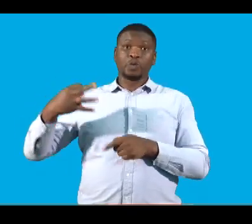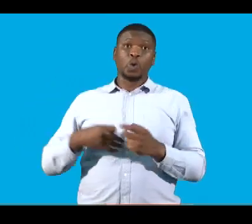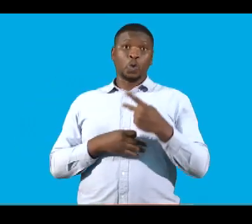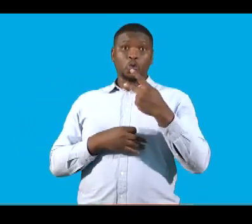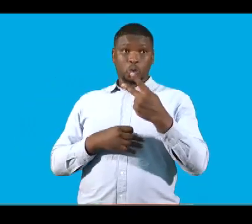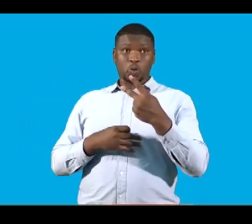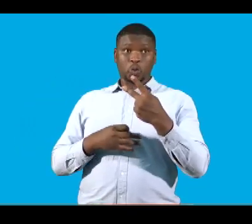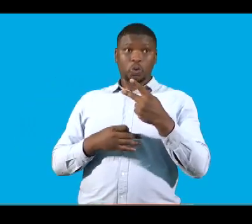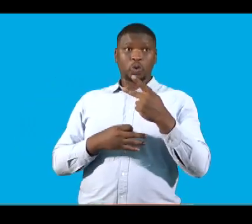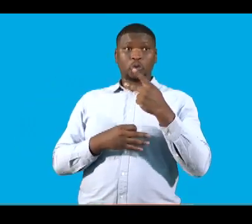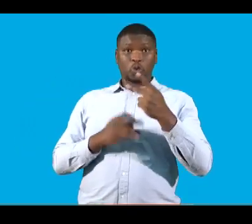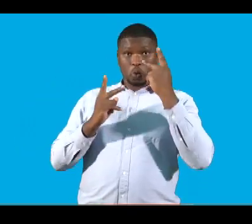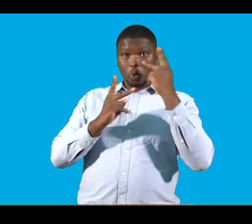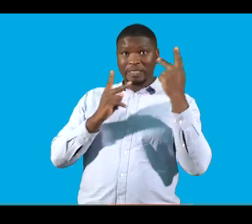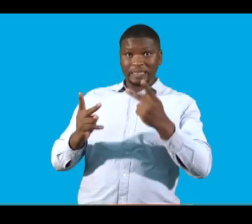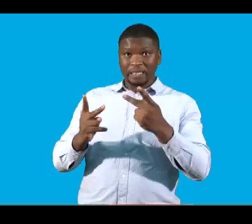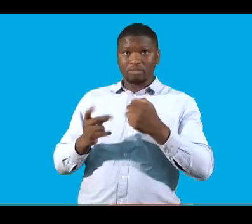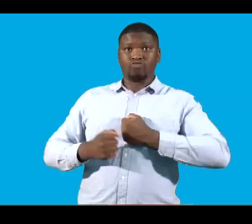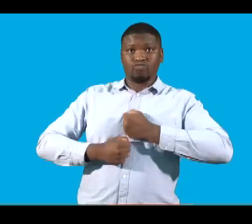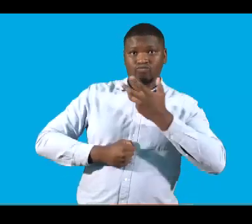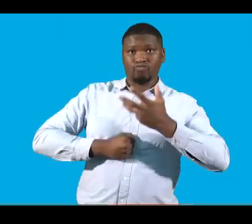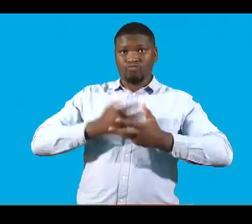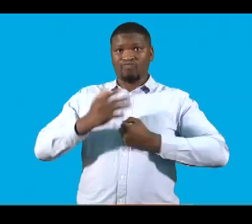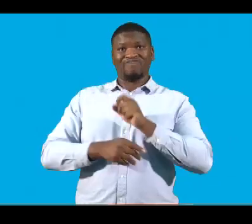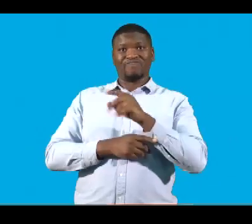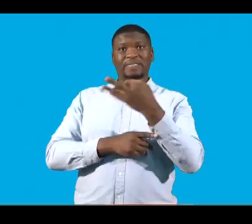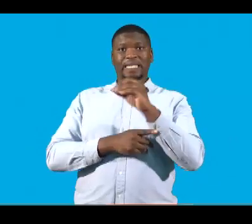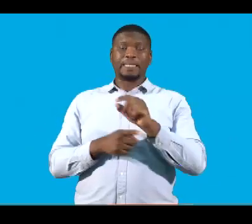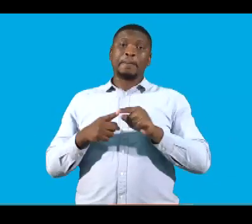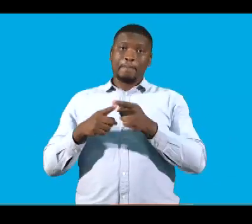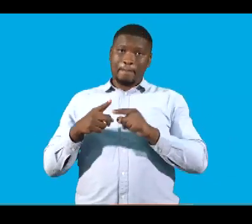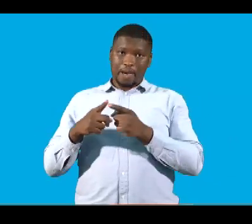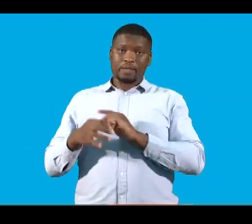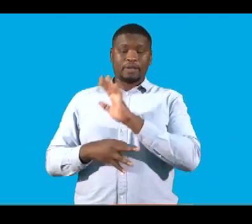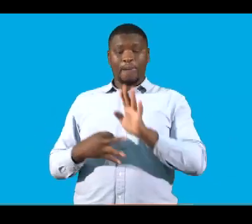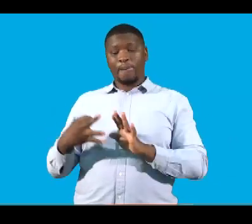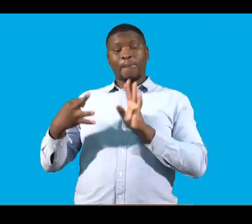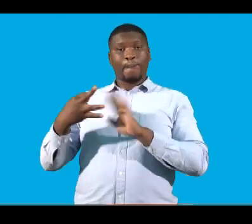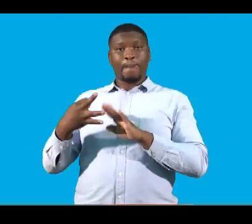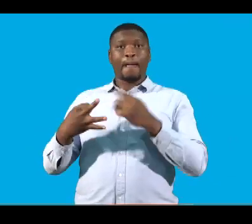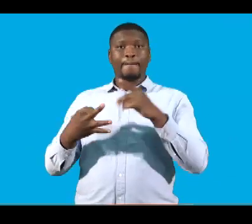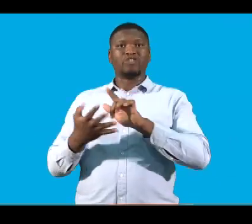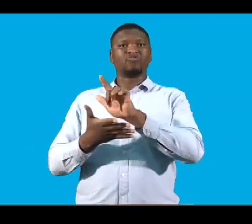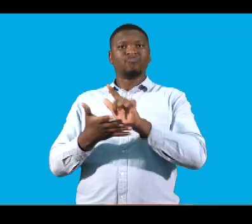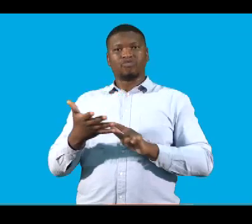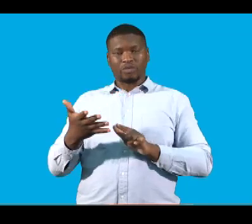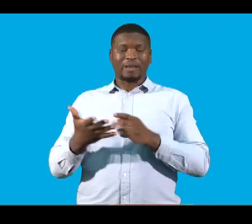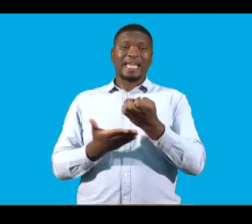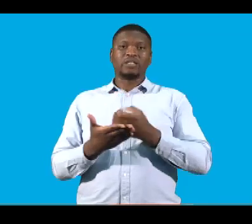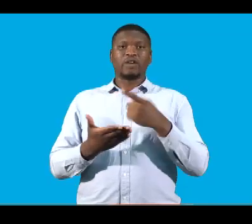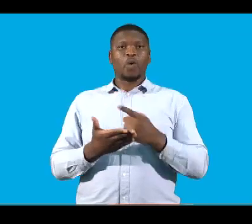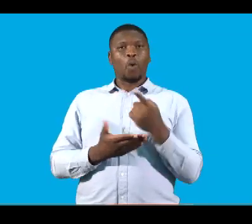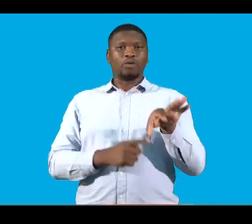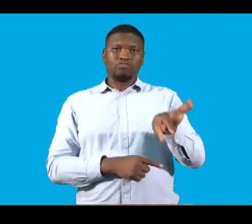2 scene poems and a compulsory unseen poem for 30 marks. Then it is expected to write a literary